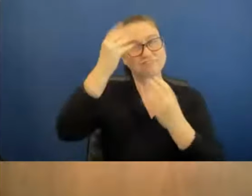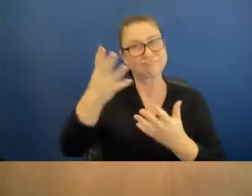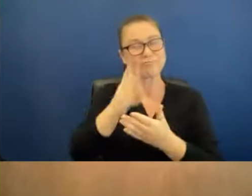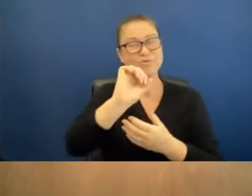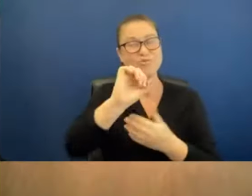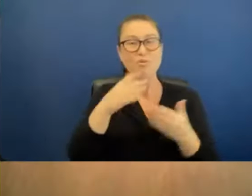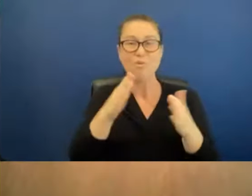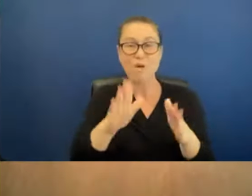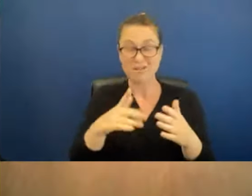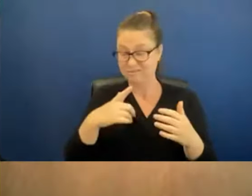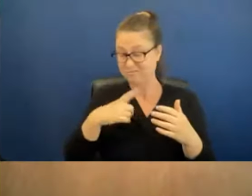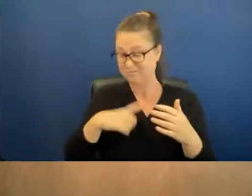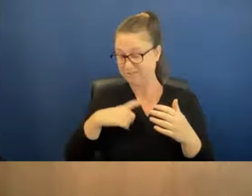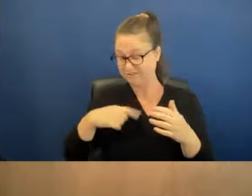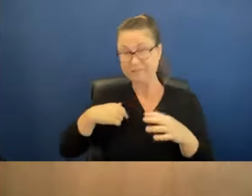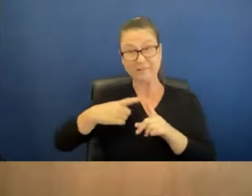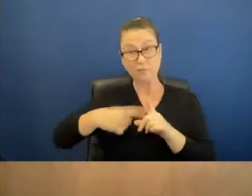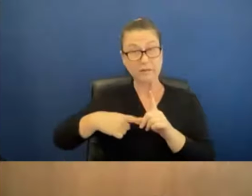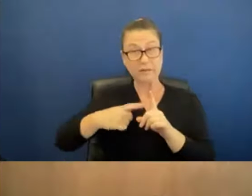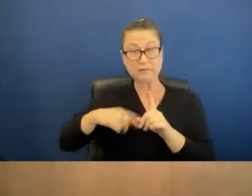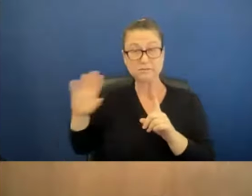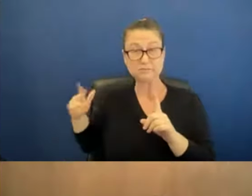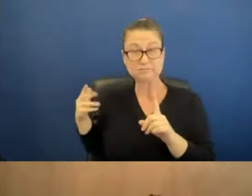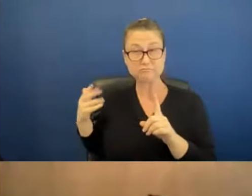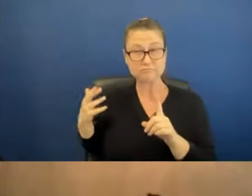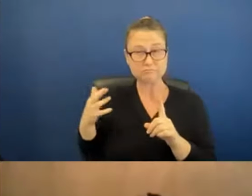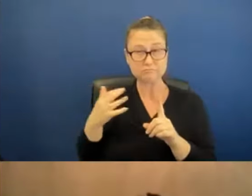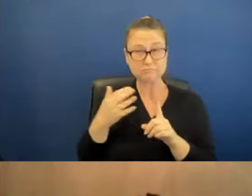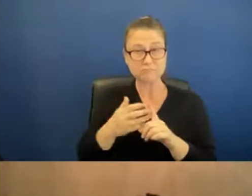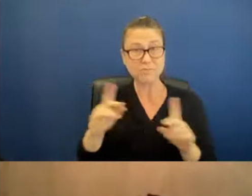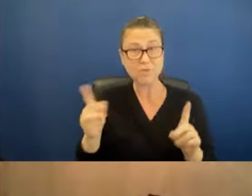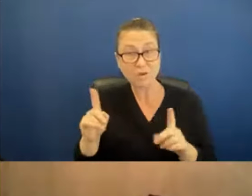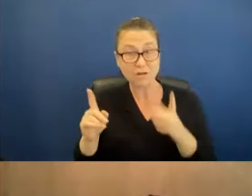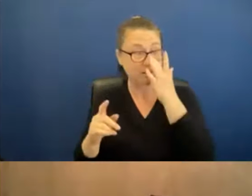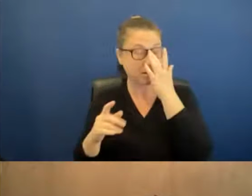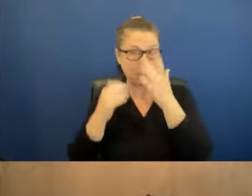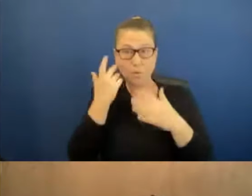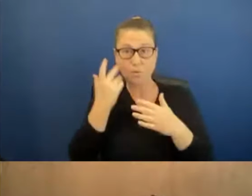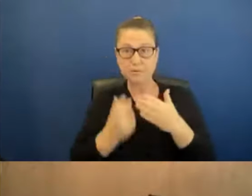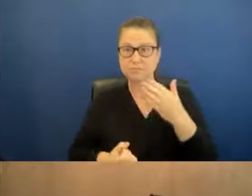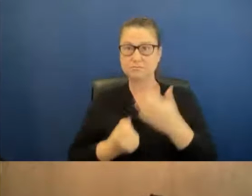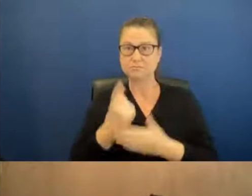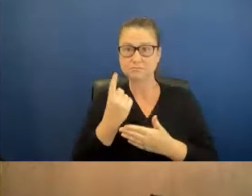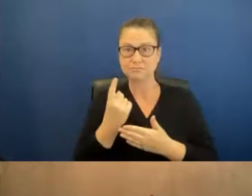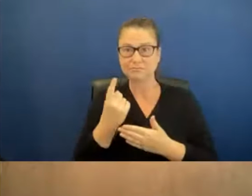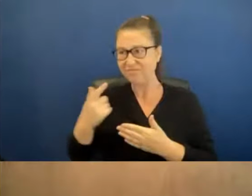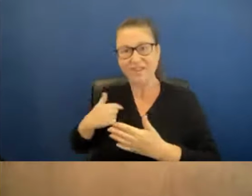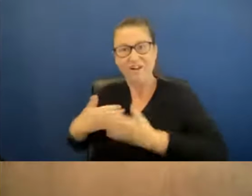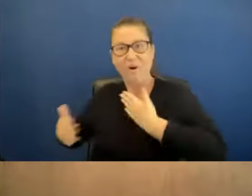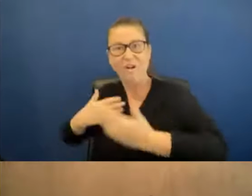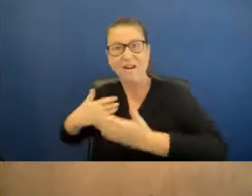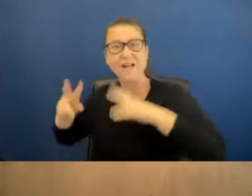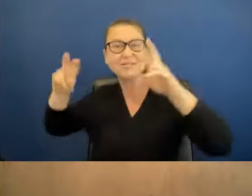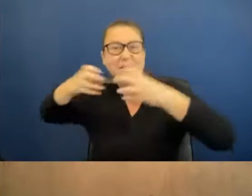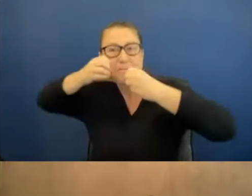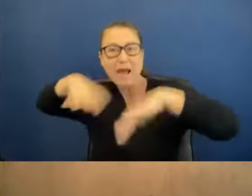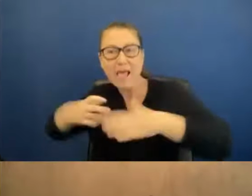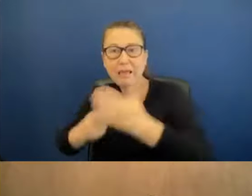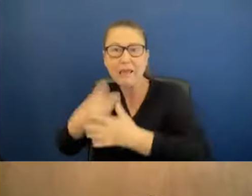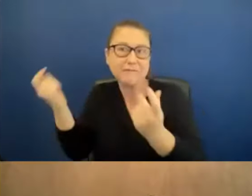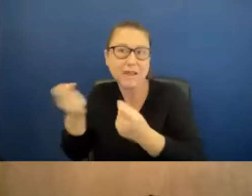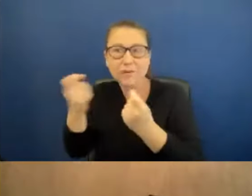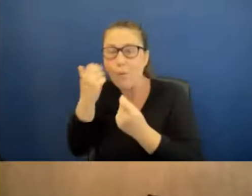that I had done for years and years and years was being in a position where I had the party planned and whether that was by a